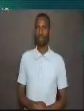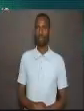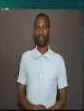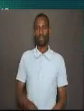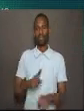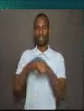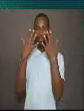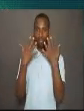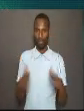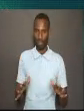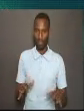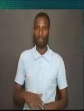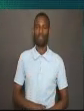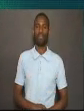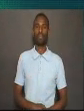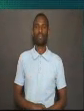Time's up.